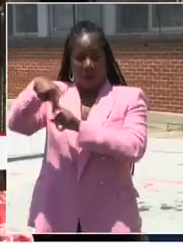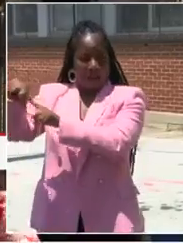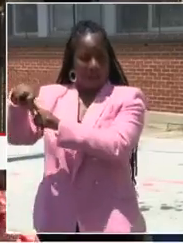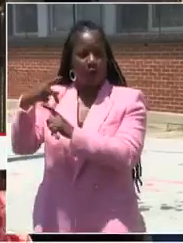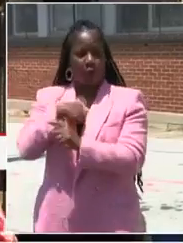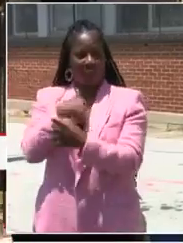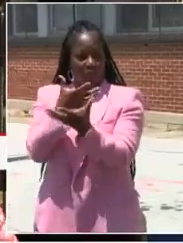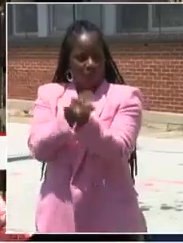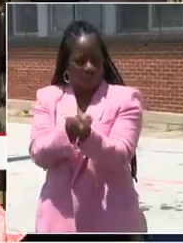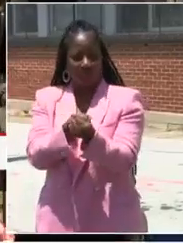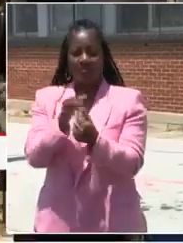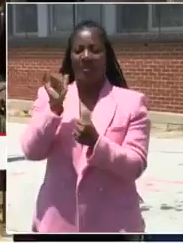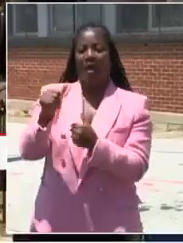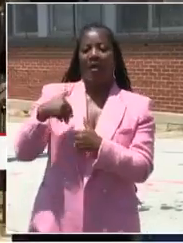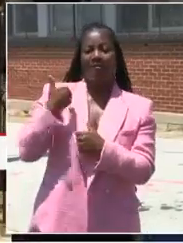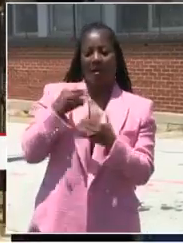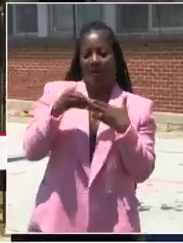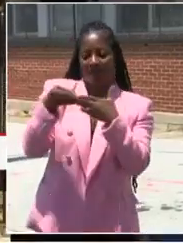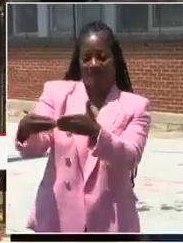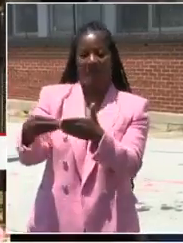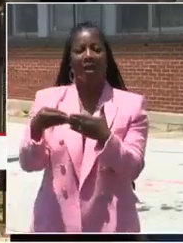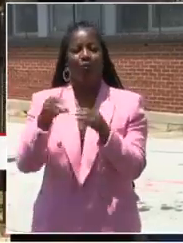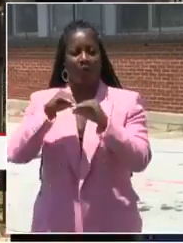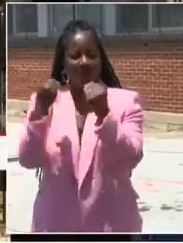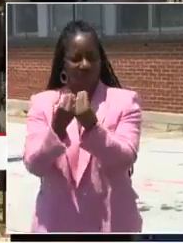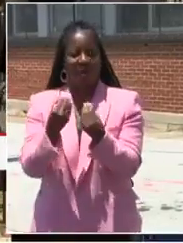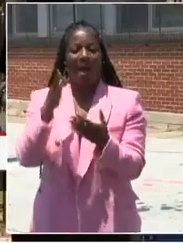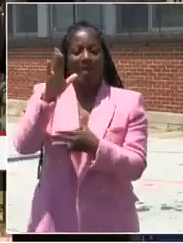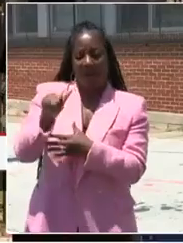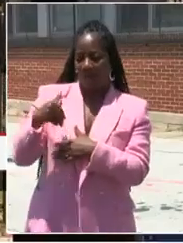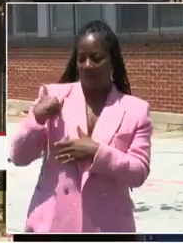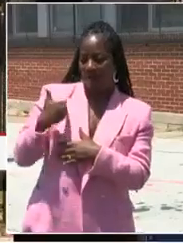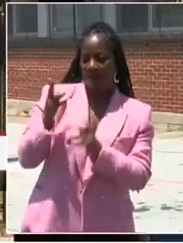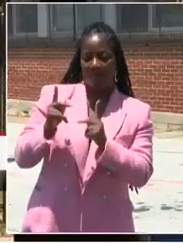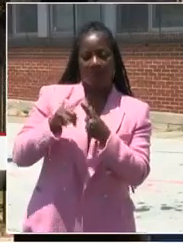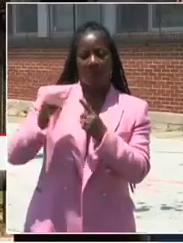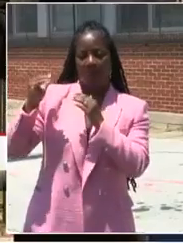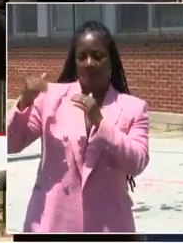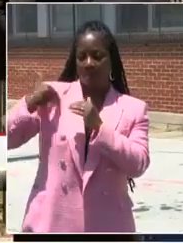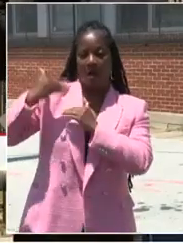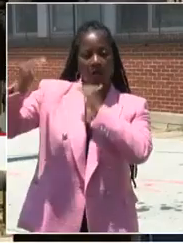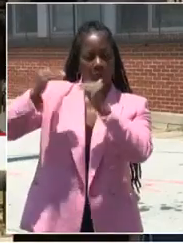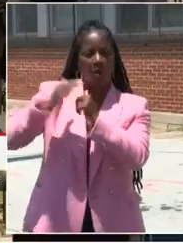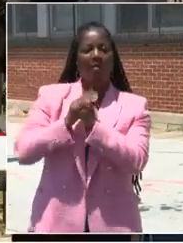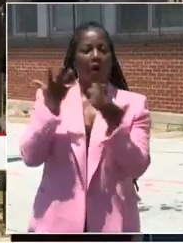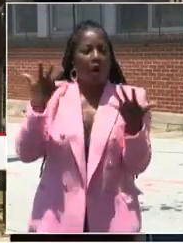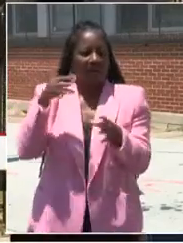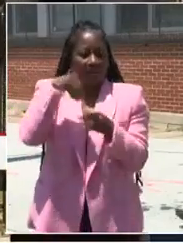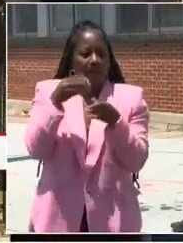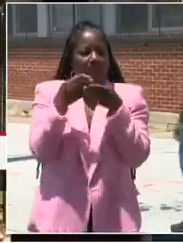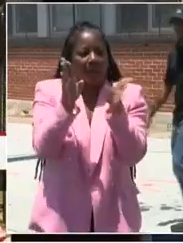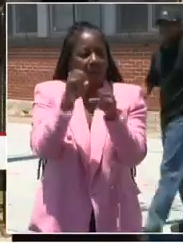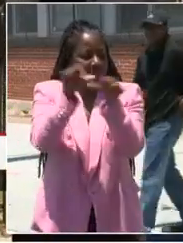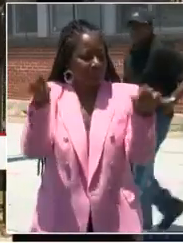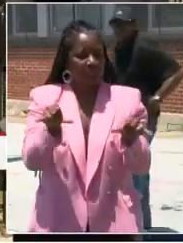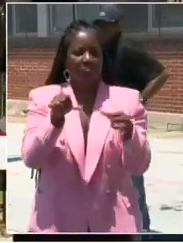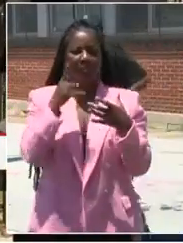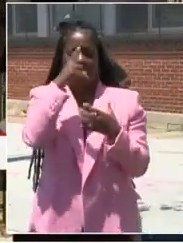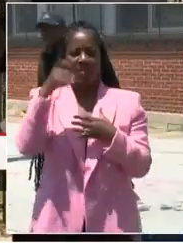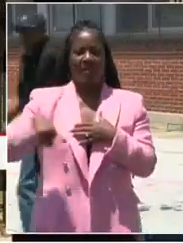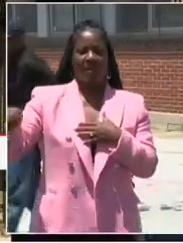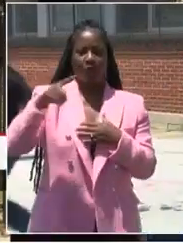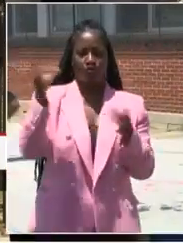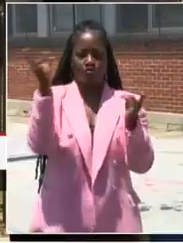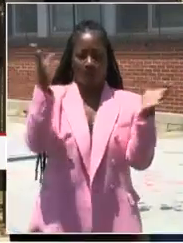adult-led organization established by youth and young adults who have been involved in public systems due to trauma. Jobs